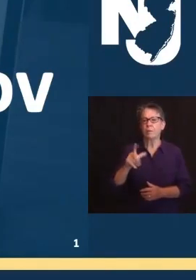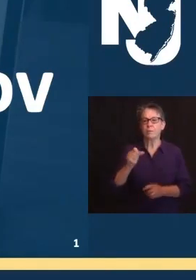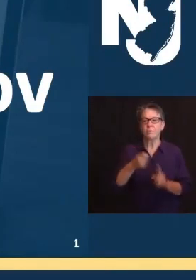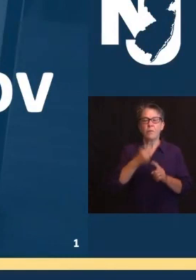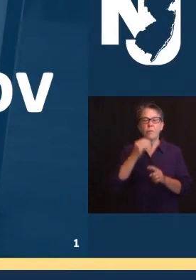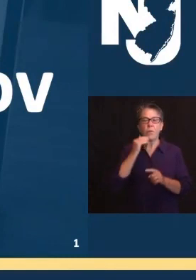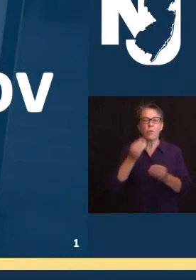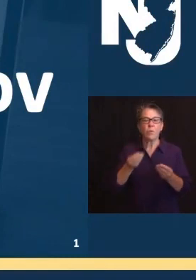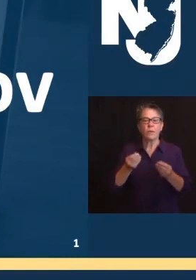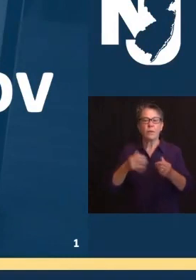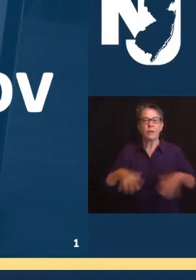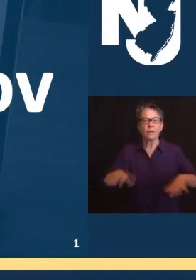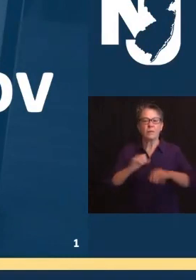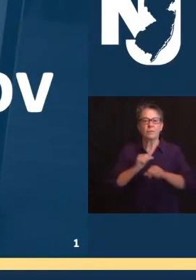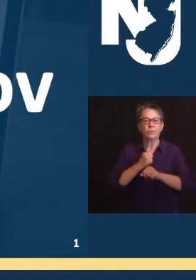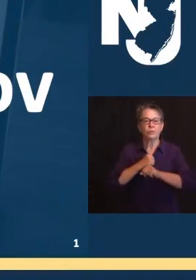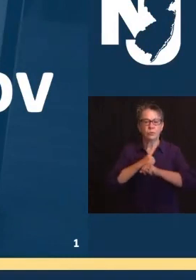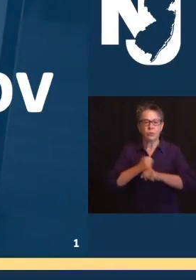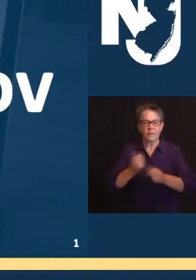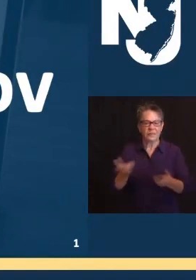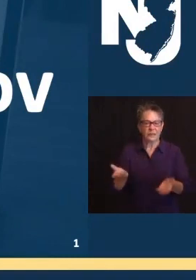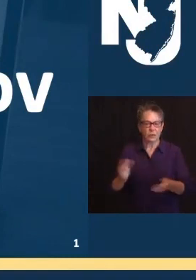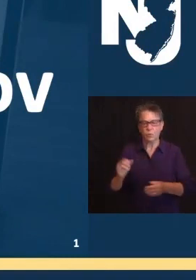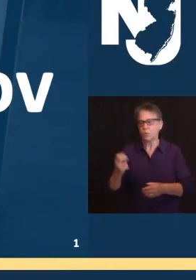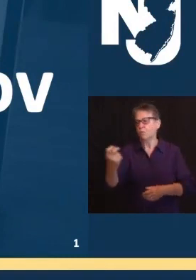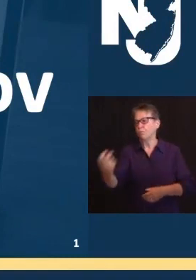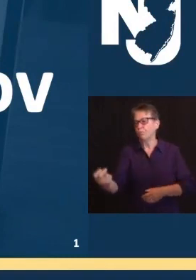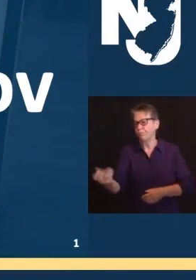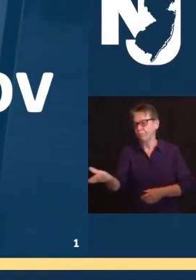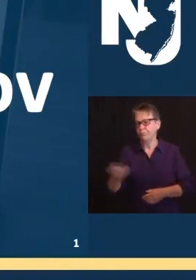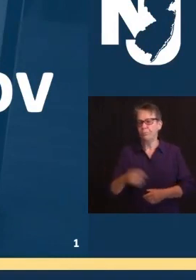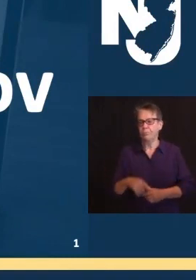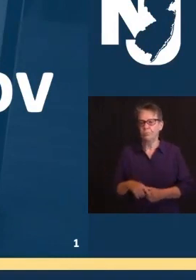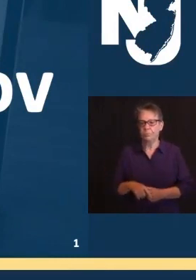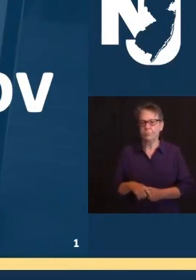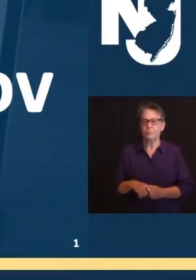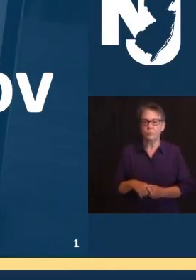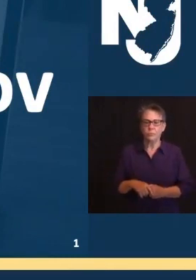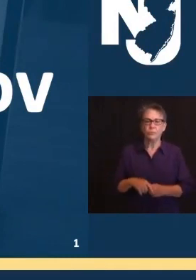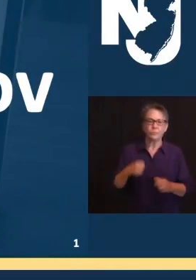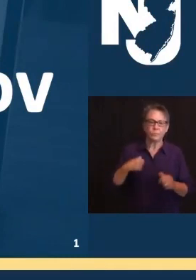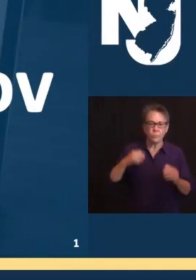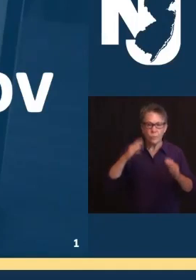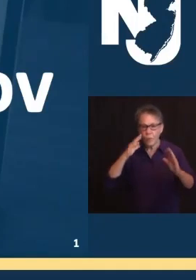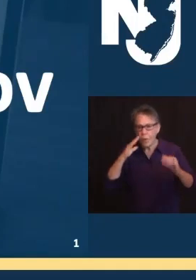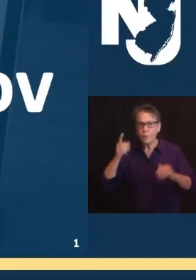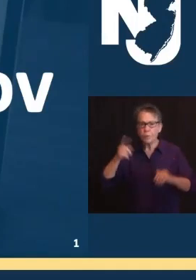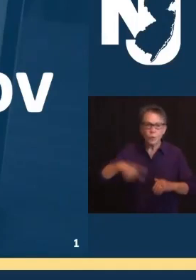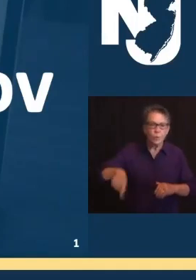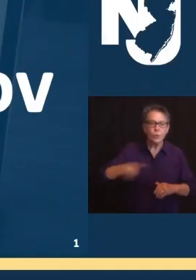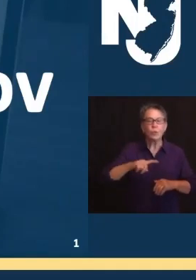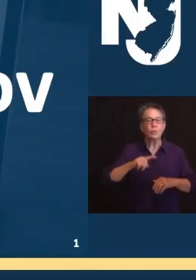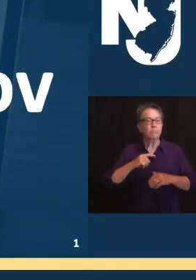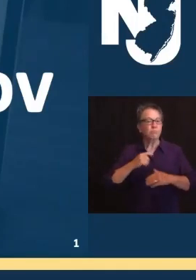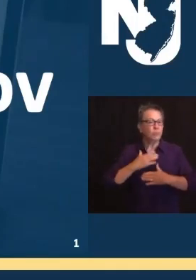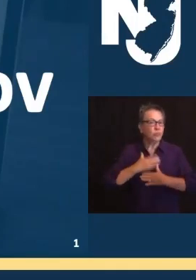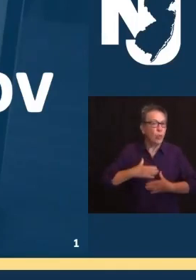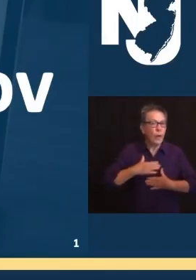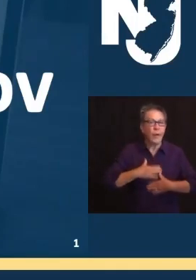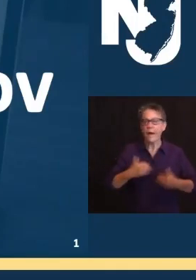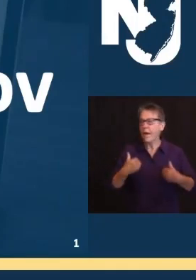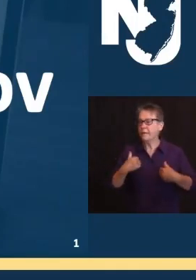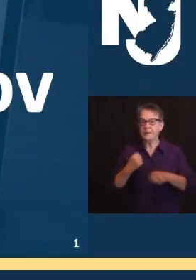also with us, and we hope everybody had a good and safe 4th of July. Pat will give us a readout of what we saw around